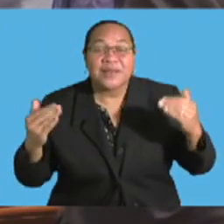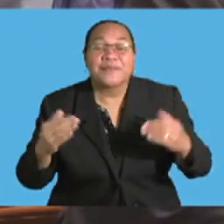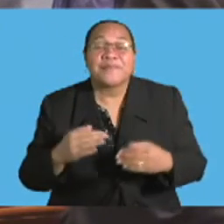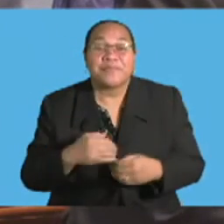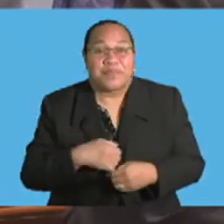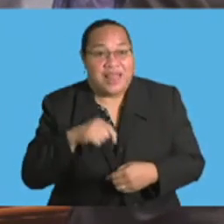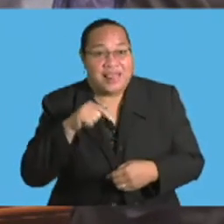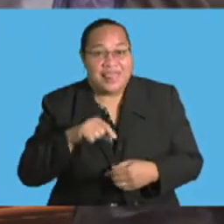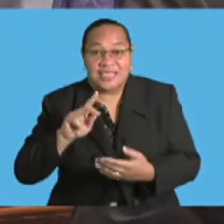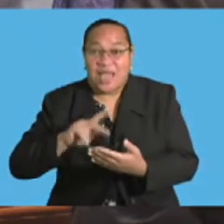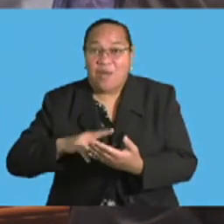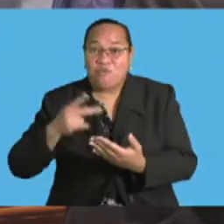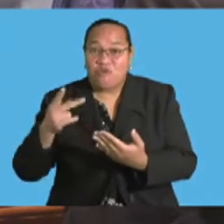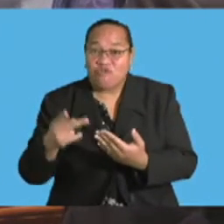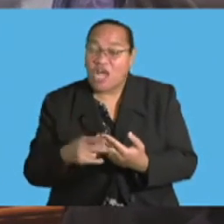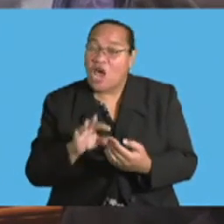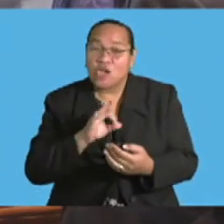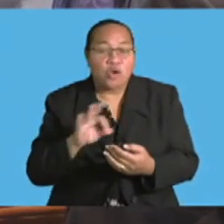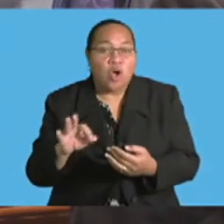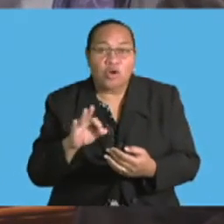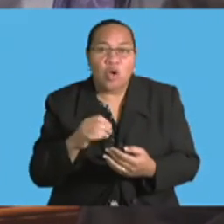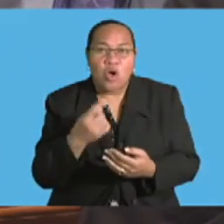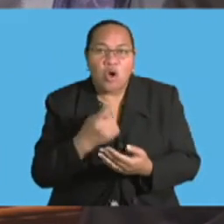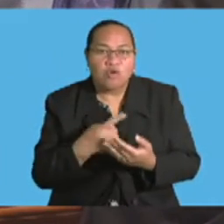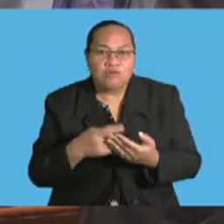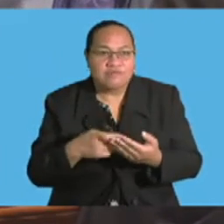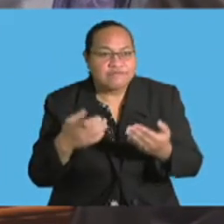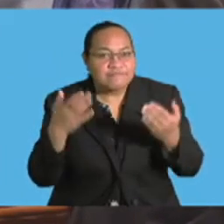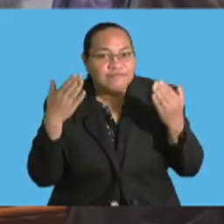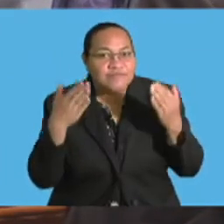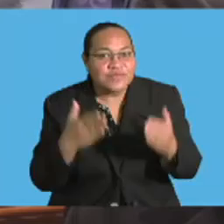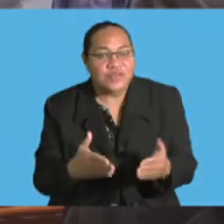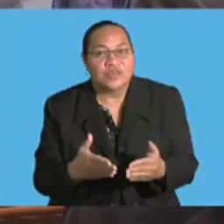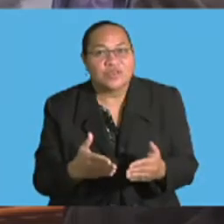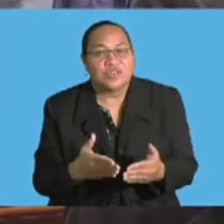this project is not only about the